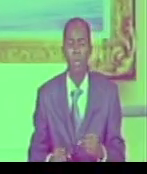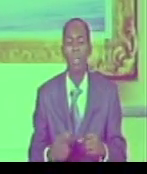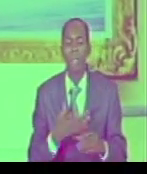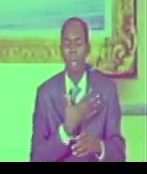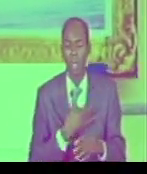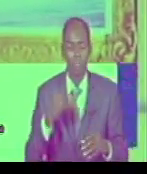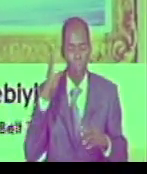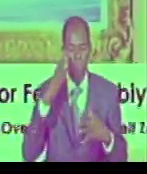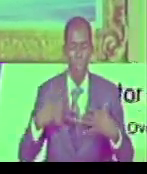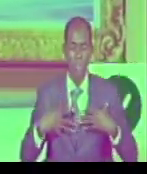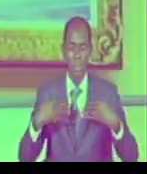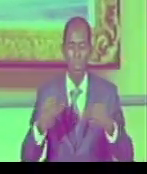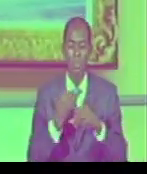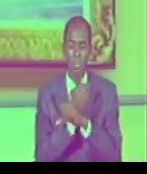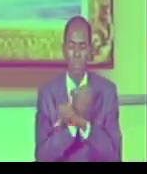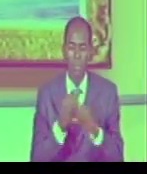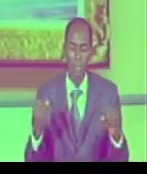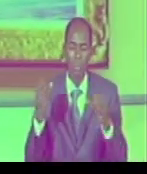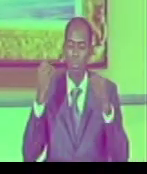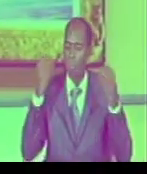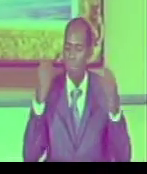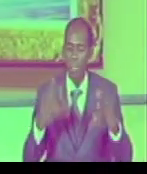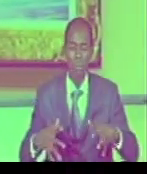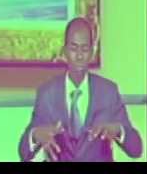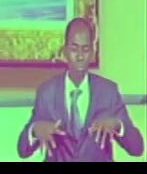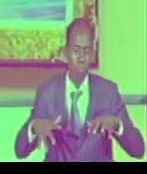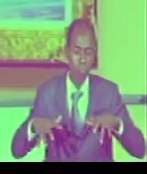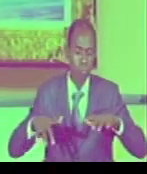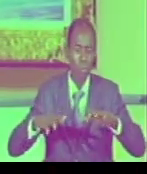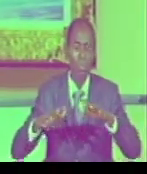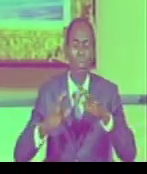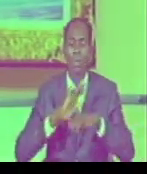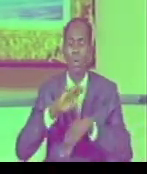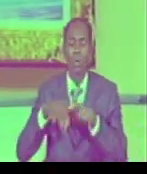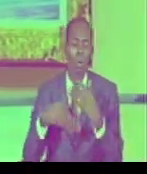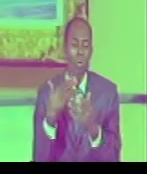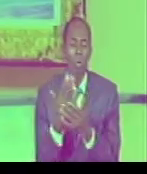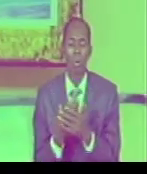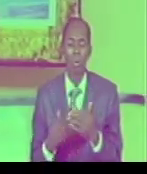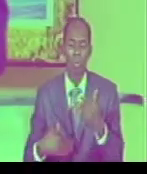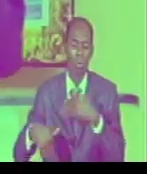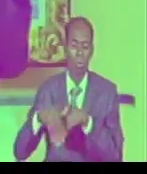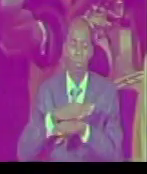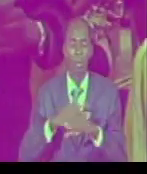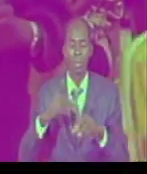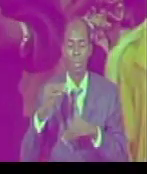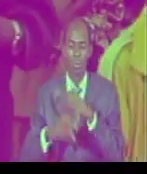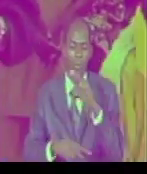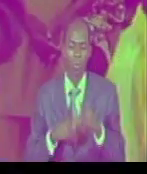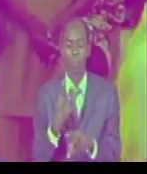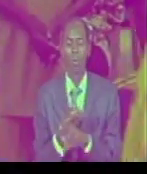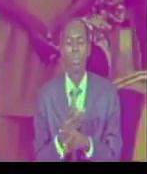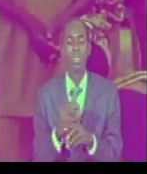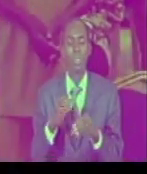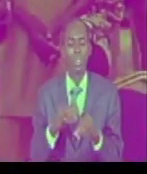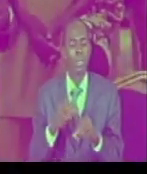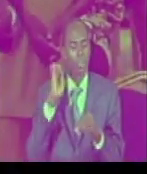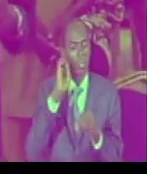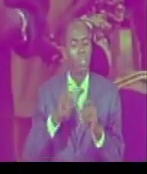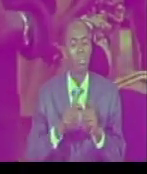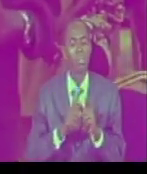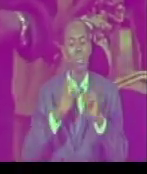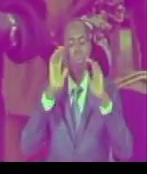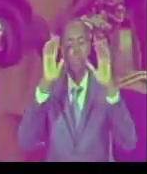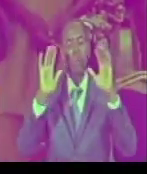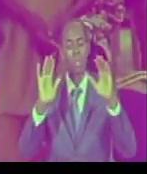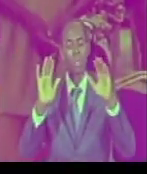all over the world. Let us pray. Let us pray. Visit us, O Lord, in a wonderful way, in a greater way, in a